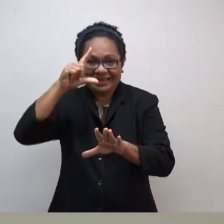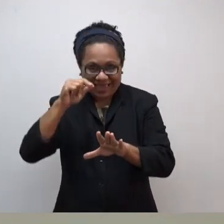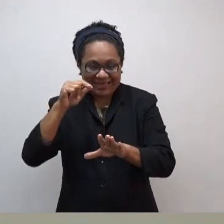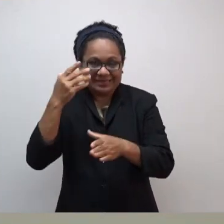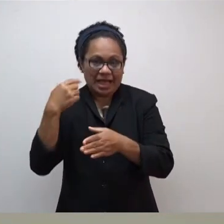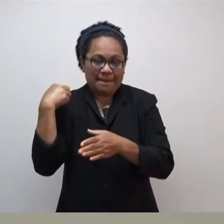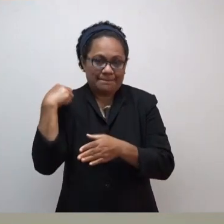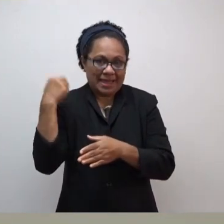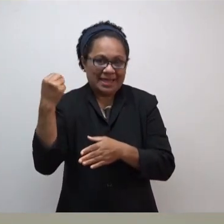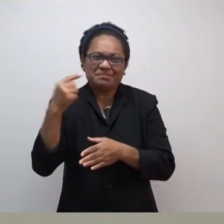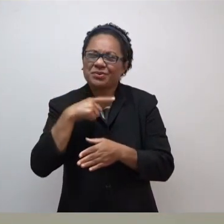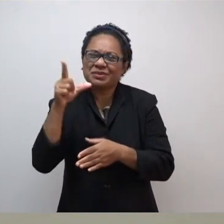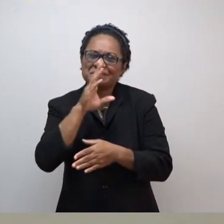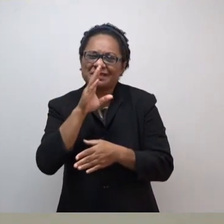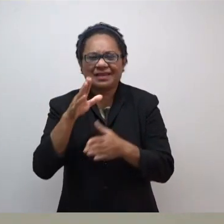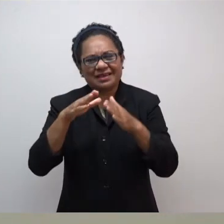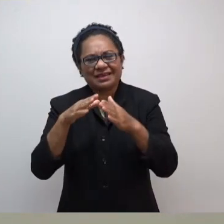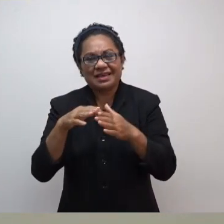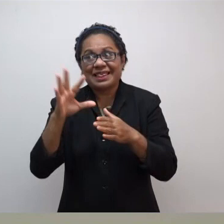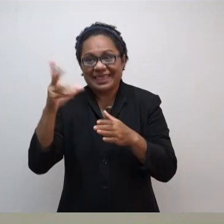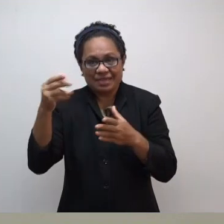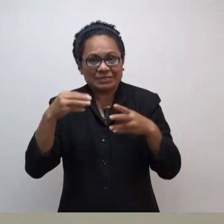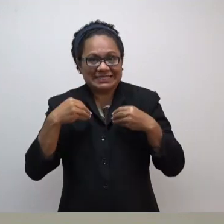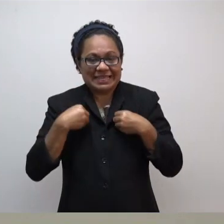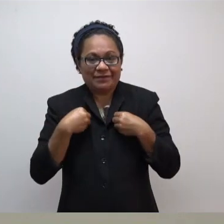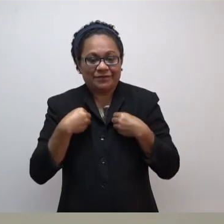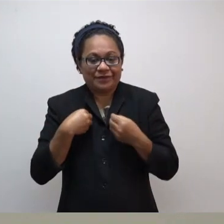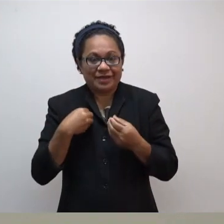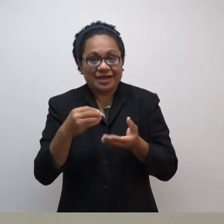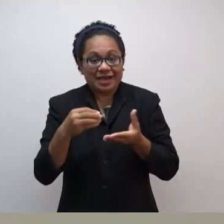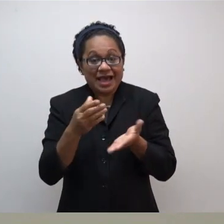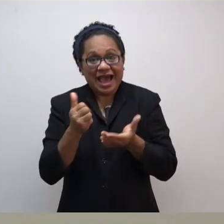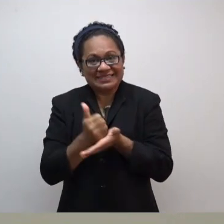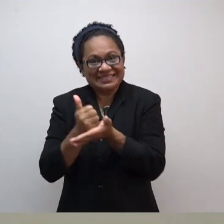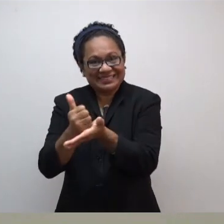who had been receiving unemployment benefit previously. They're also